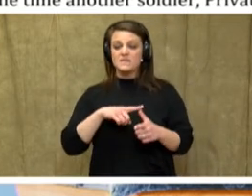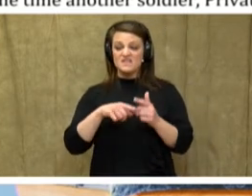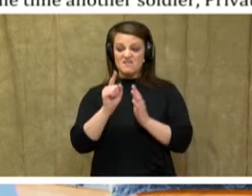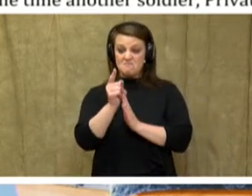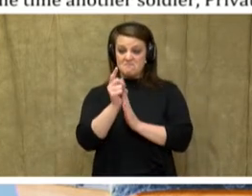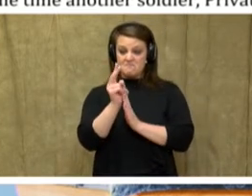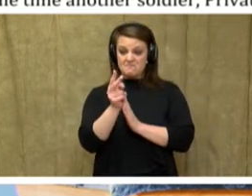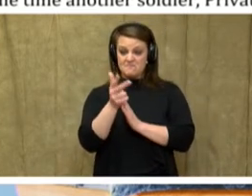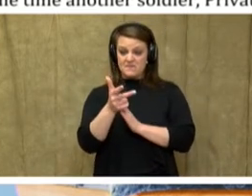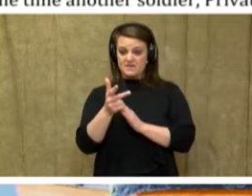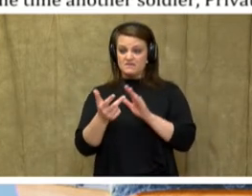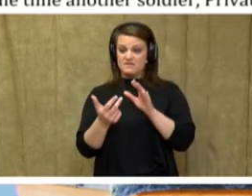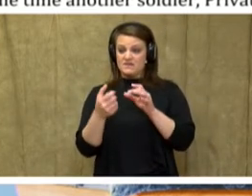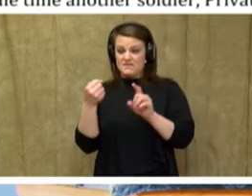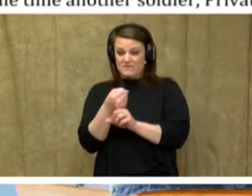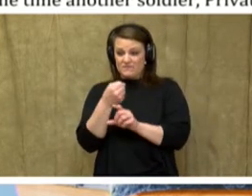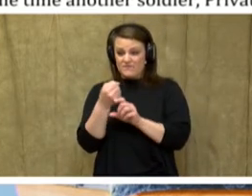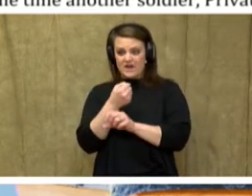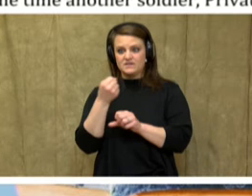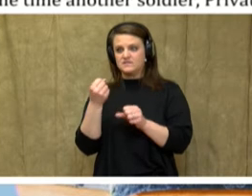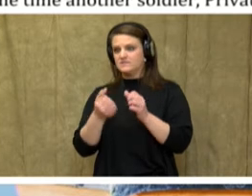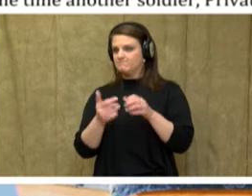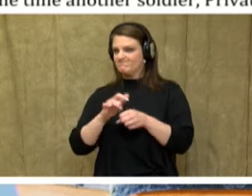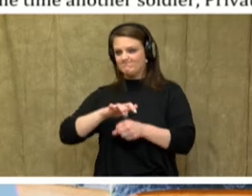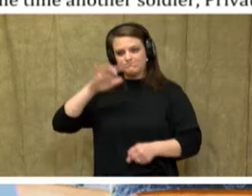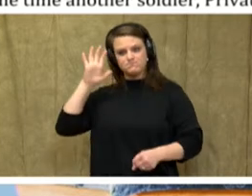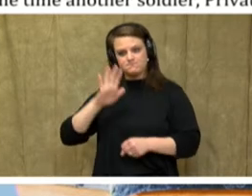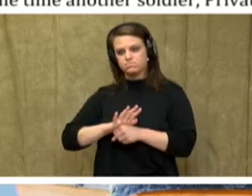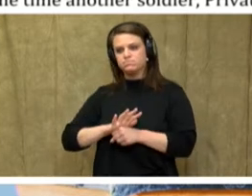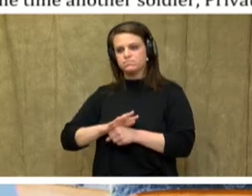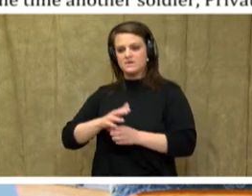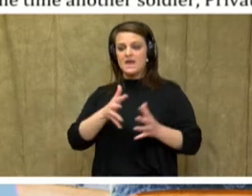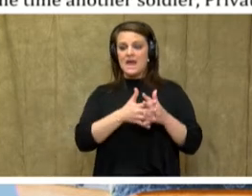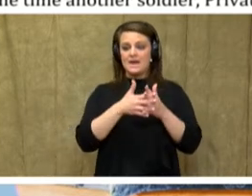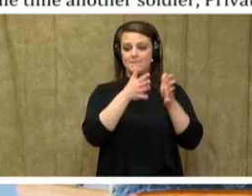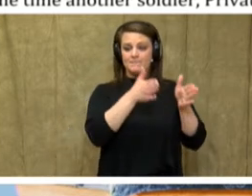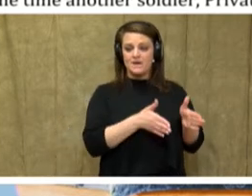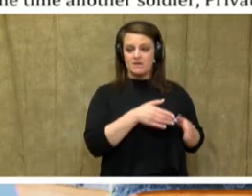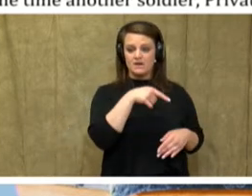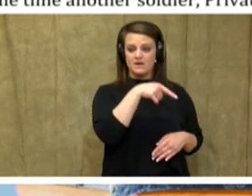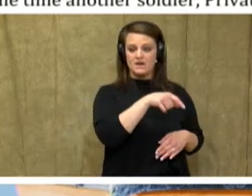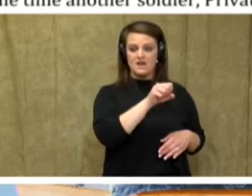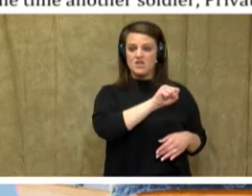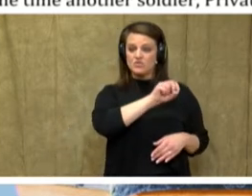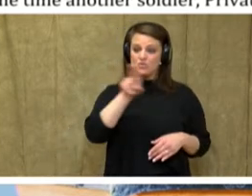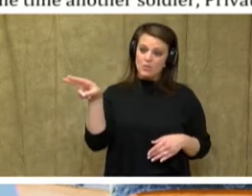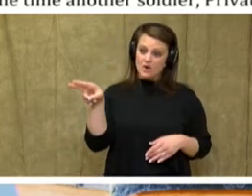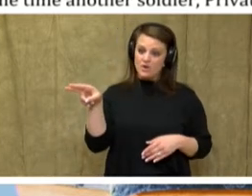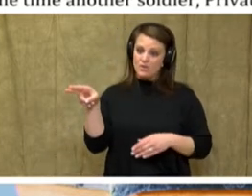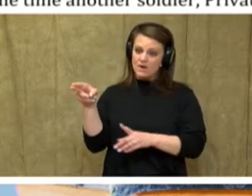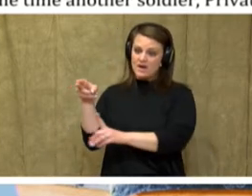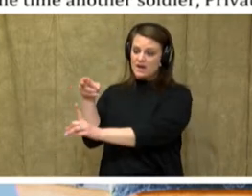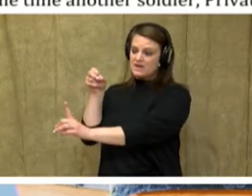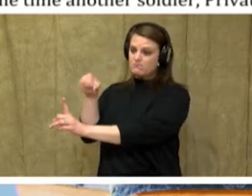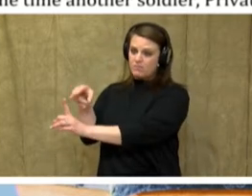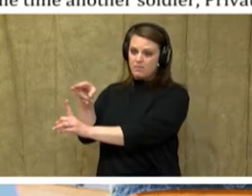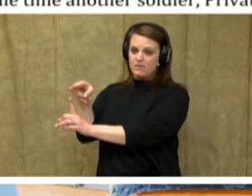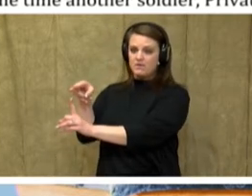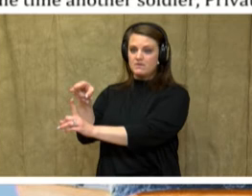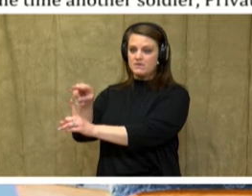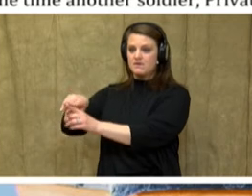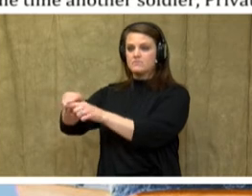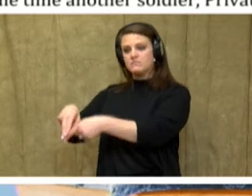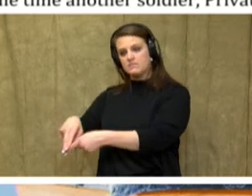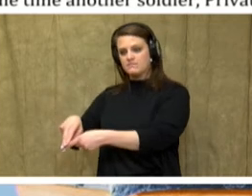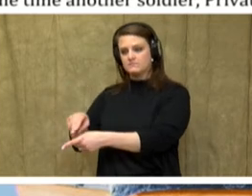minutes, the violence reached its peak when an angry American citizen, Richard Palms, threw a club and hit Private Montgomery. It